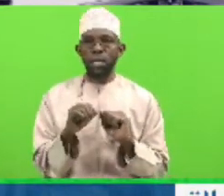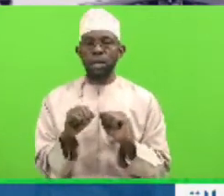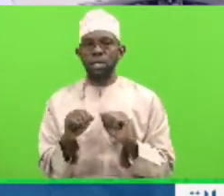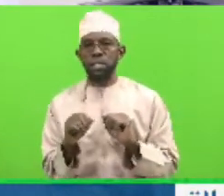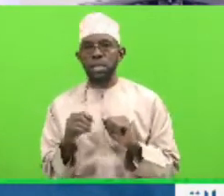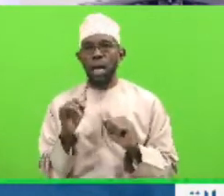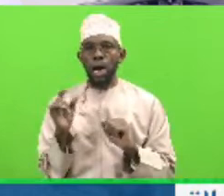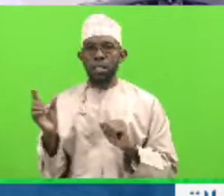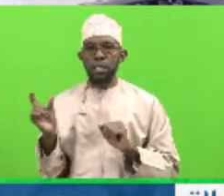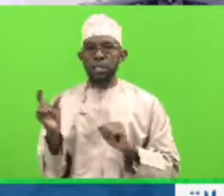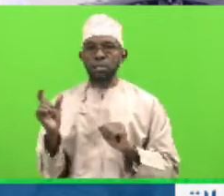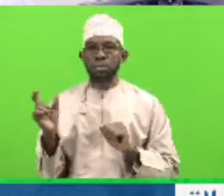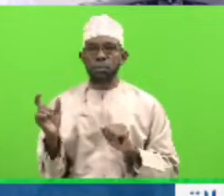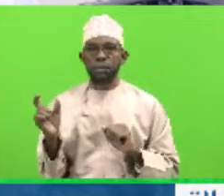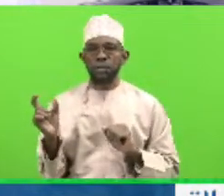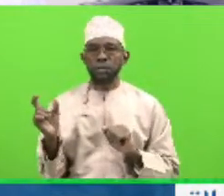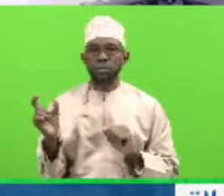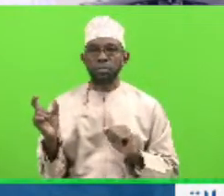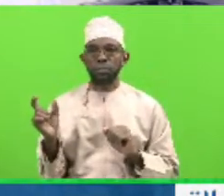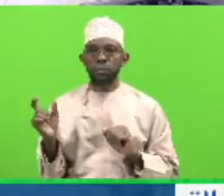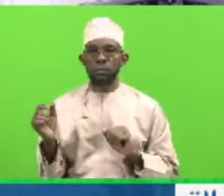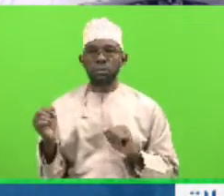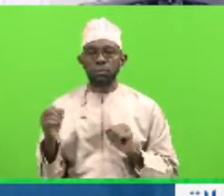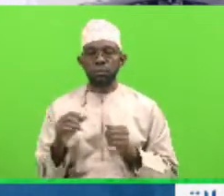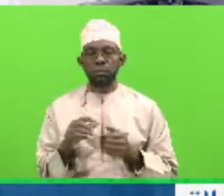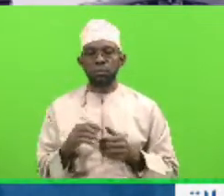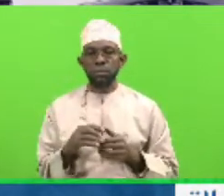Now, Islam affirms